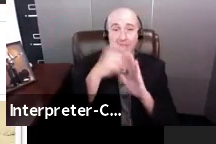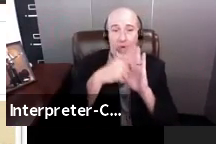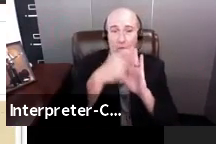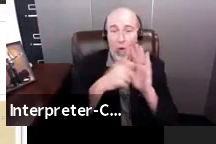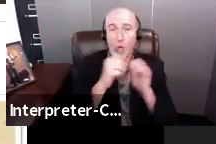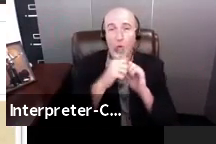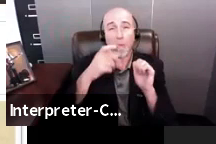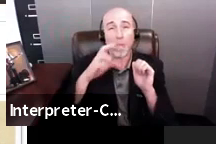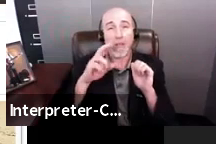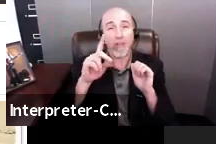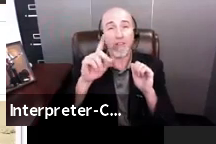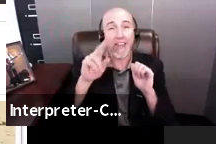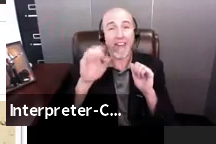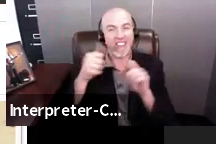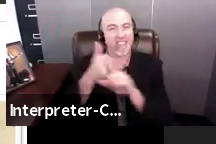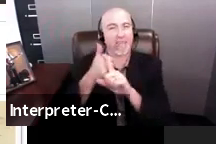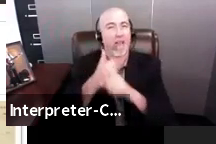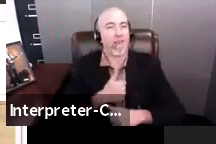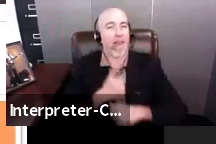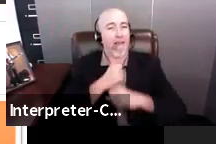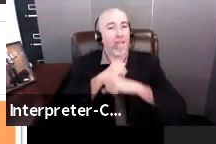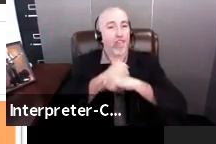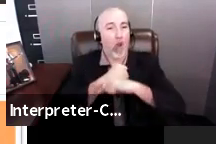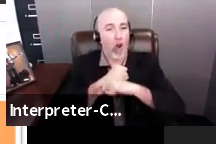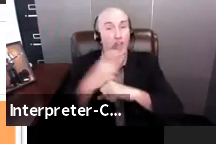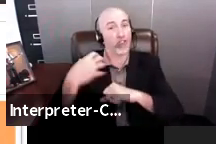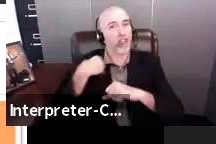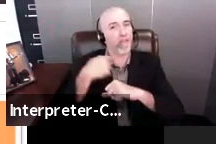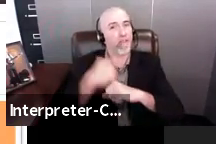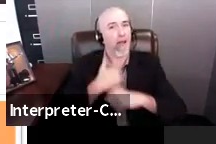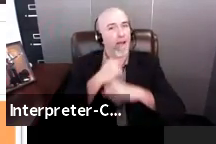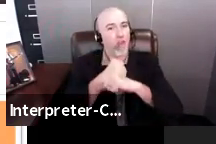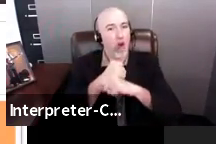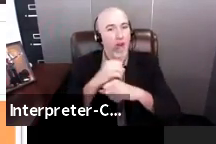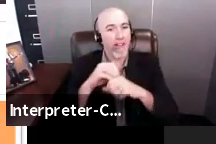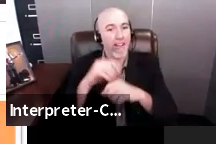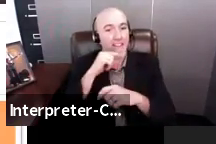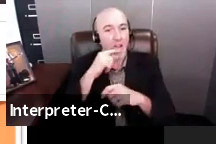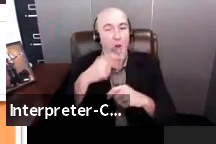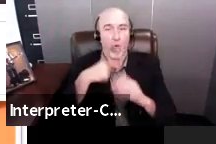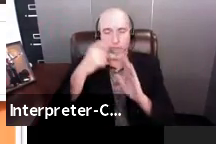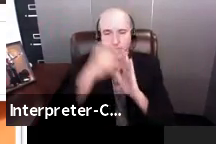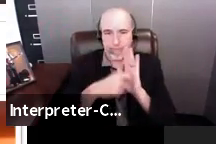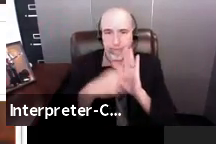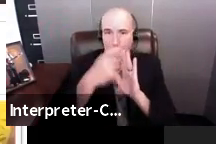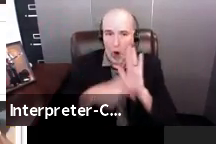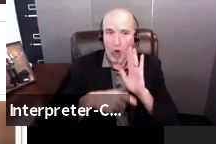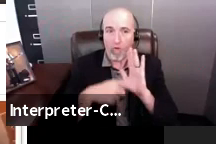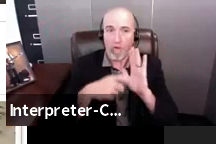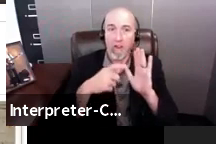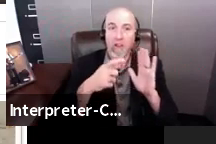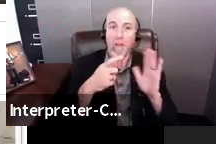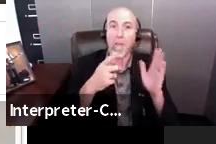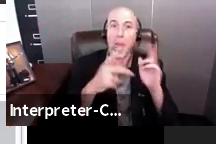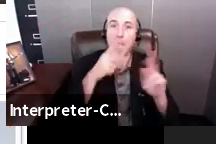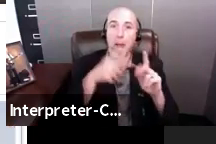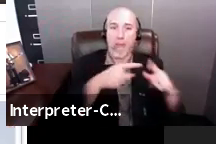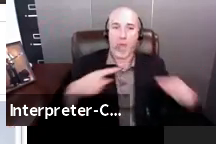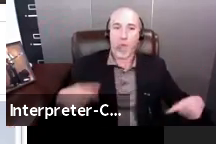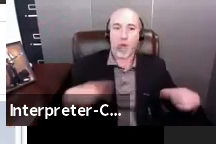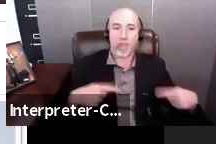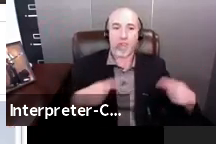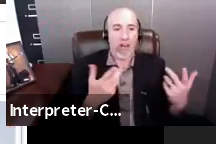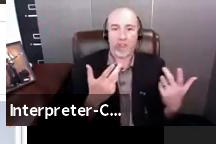Davis, who is lifeguard, the chief lifeguard here in Galveston. We did an article in People Magazine about these wheelchairs.